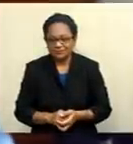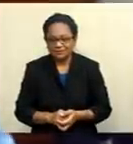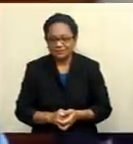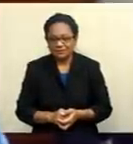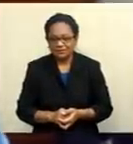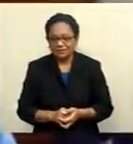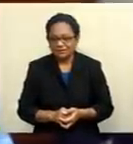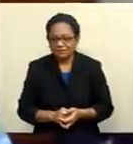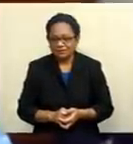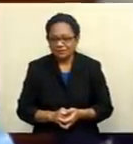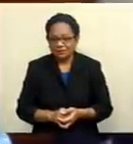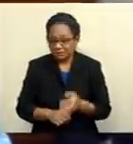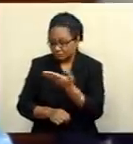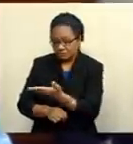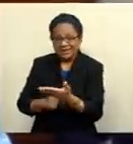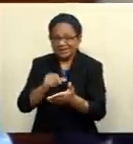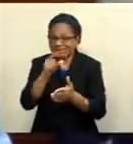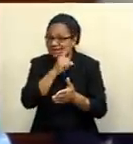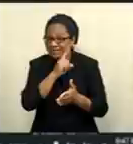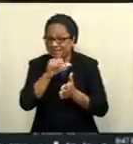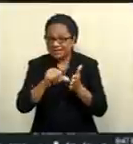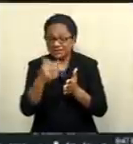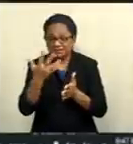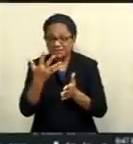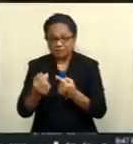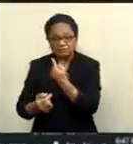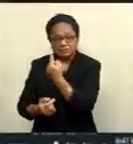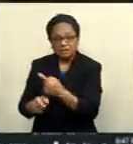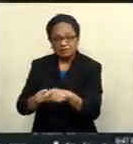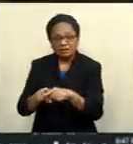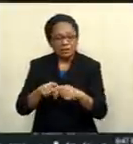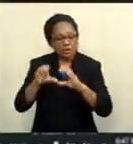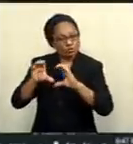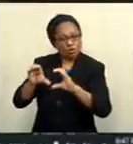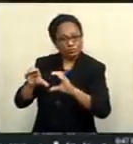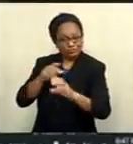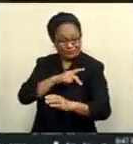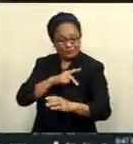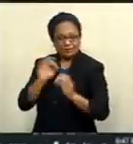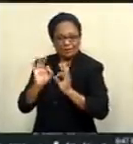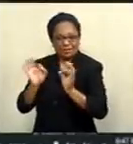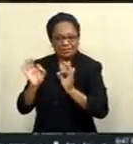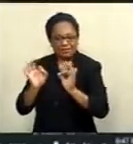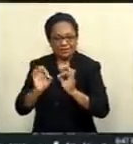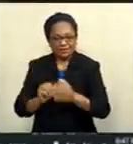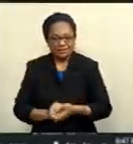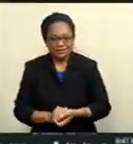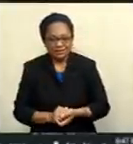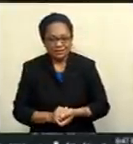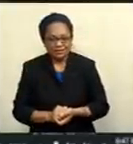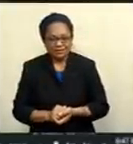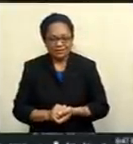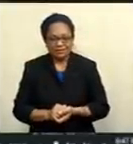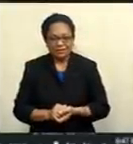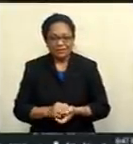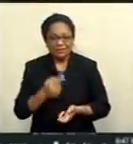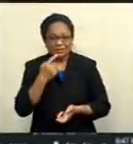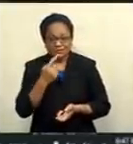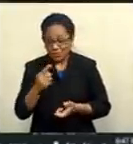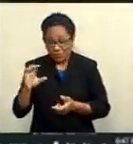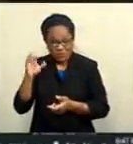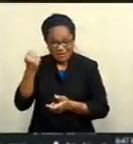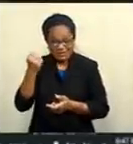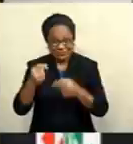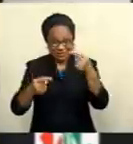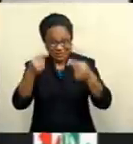learning on her own and with very minimal professional coaching, 8 out of 11 in a world championship is a fantastic result for a